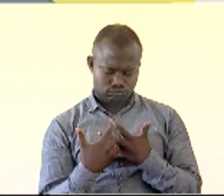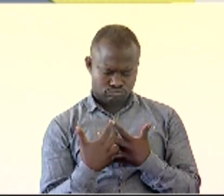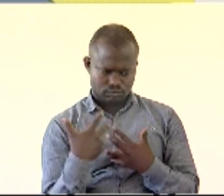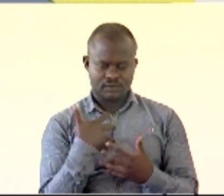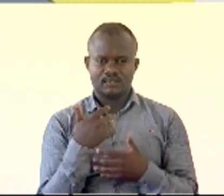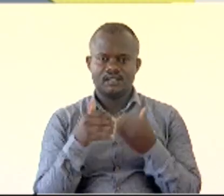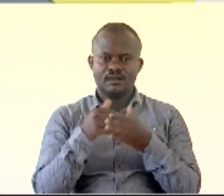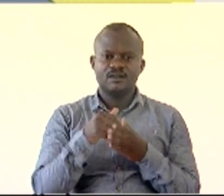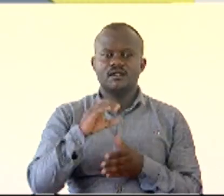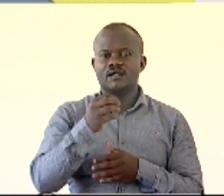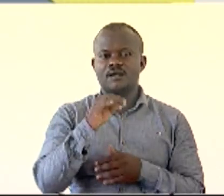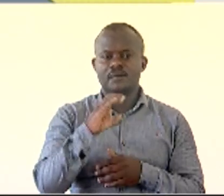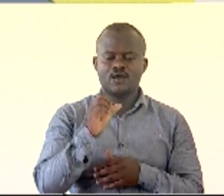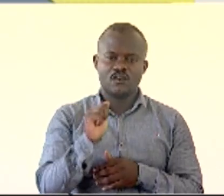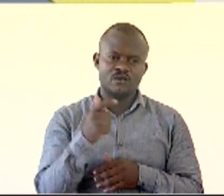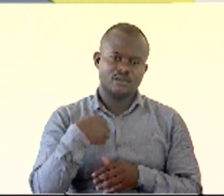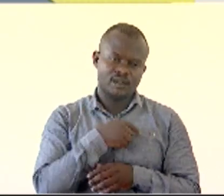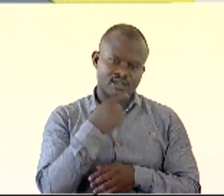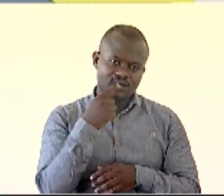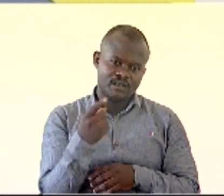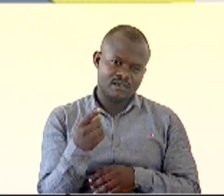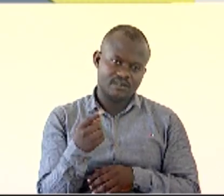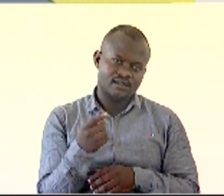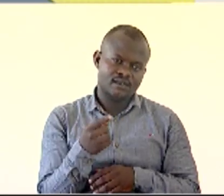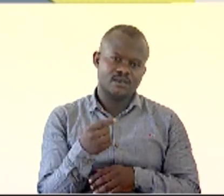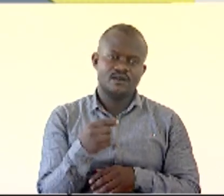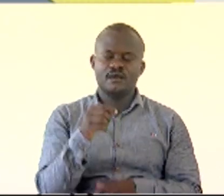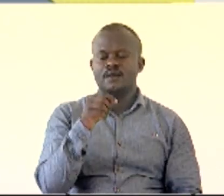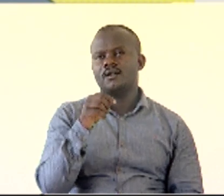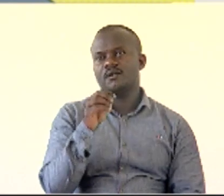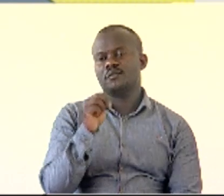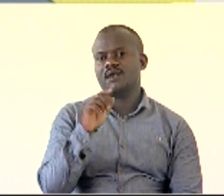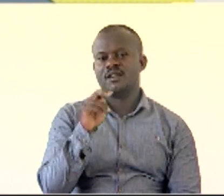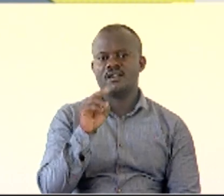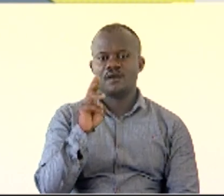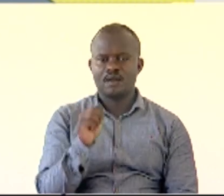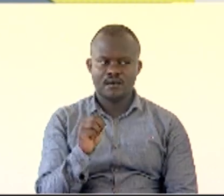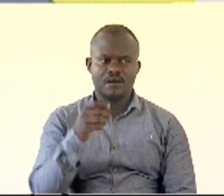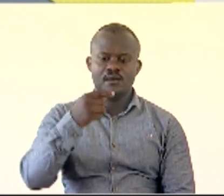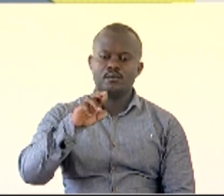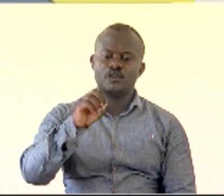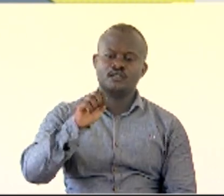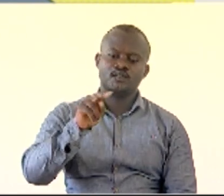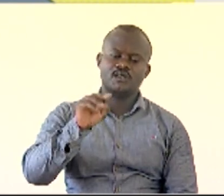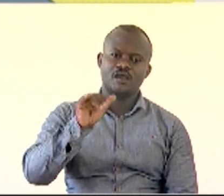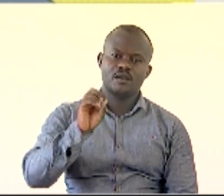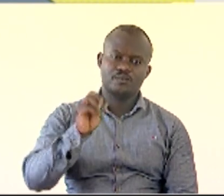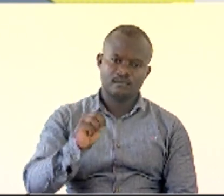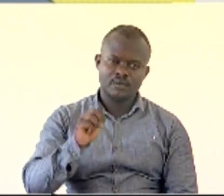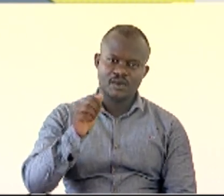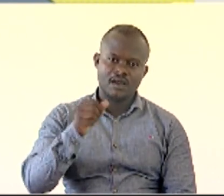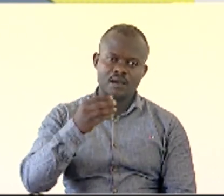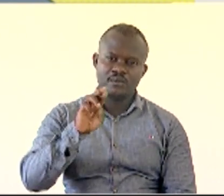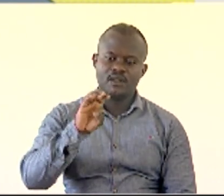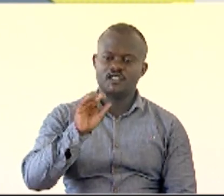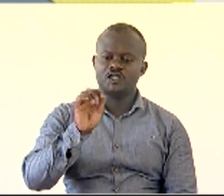can think of chemicals like uranium, radium, plutonium, americium, and